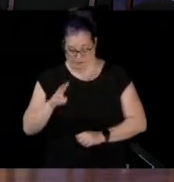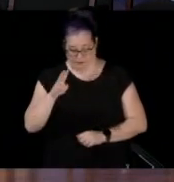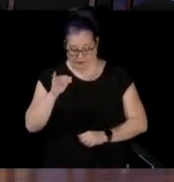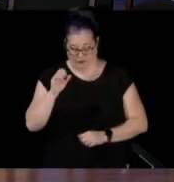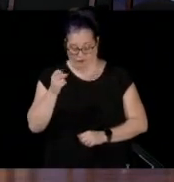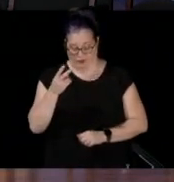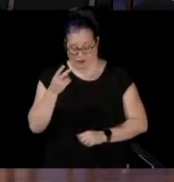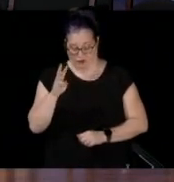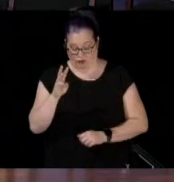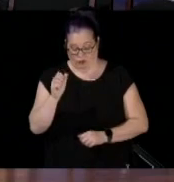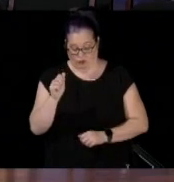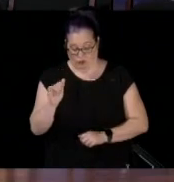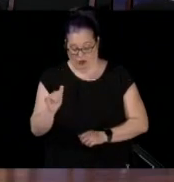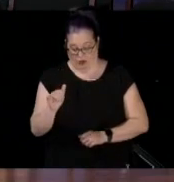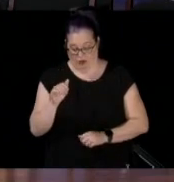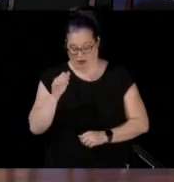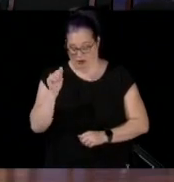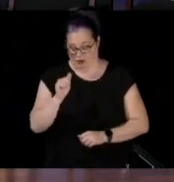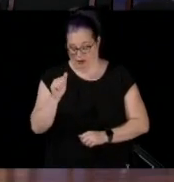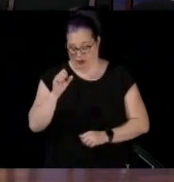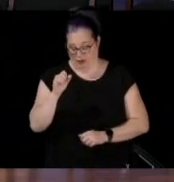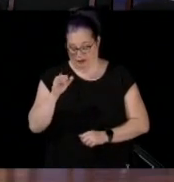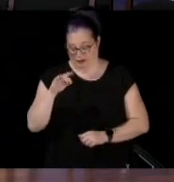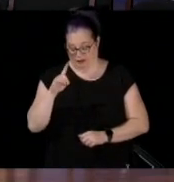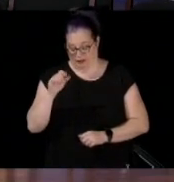Vishwa Arya Sidibatula.